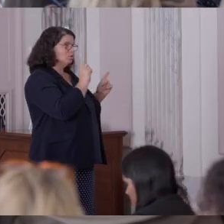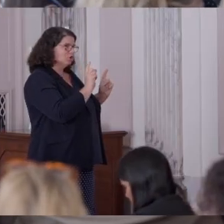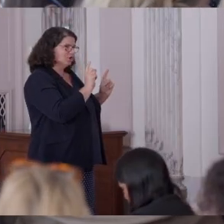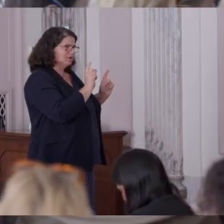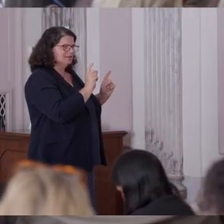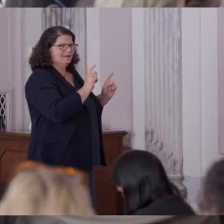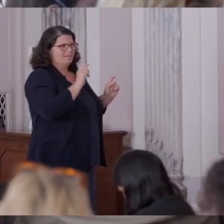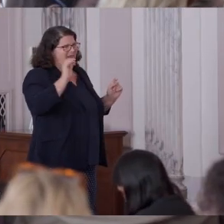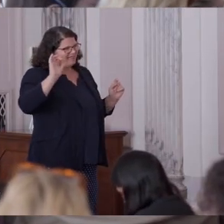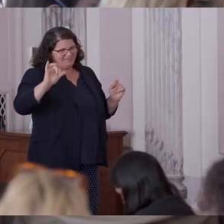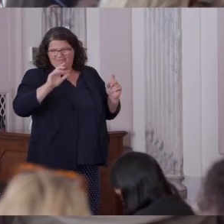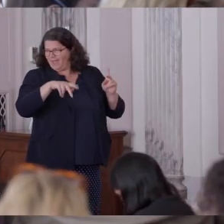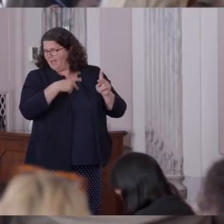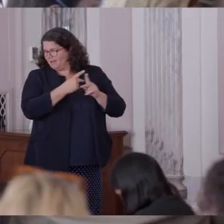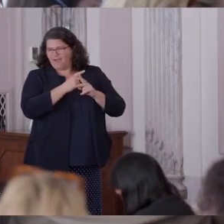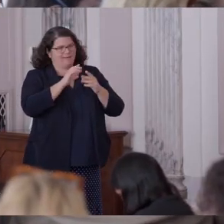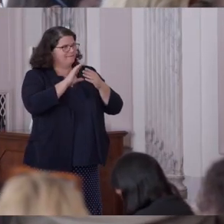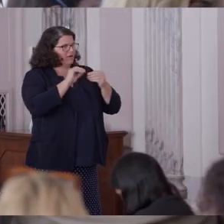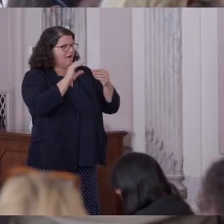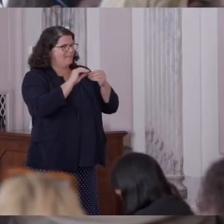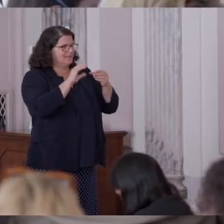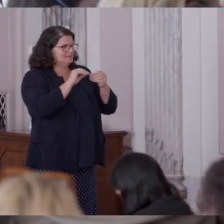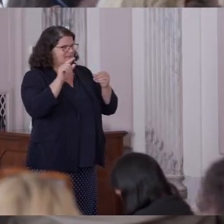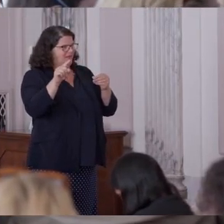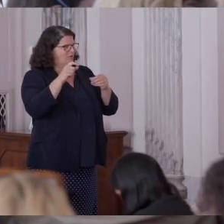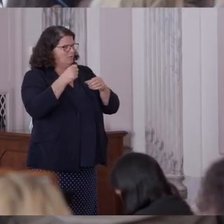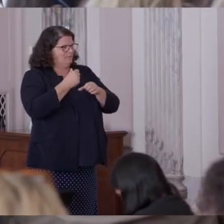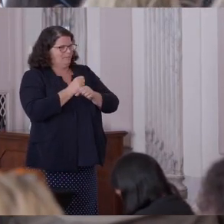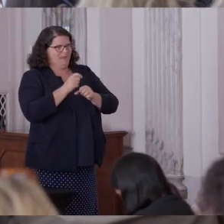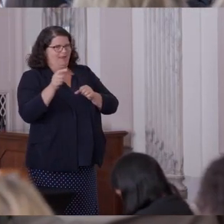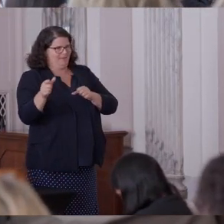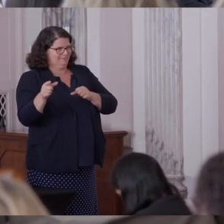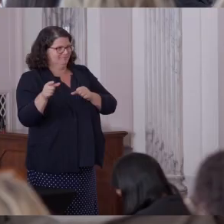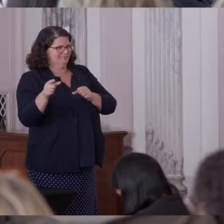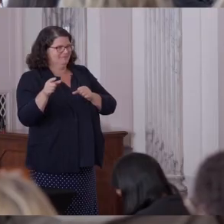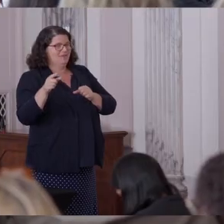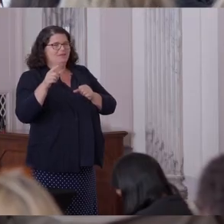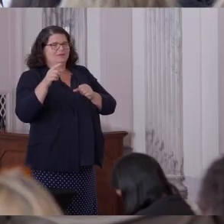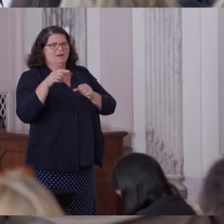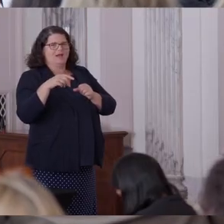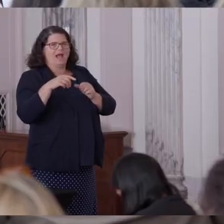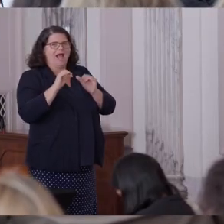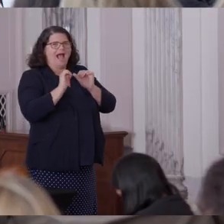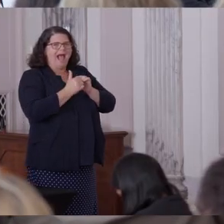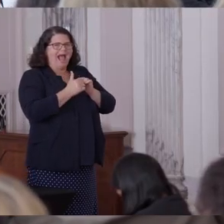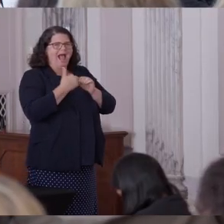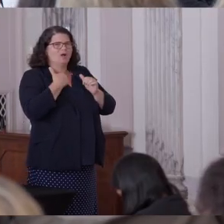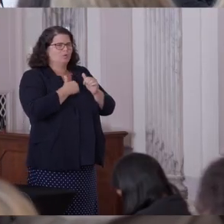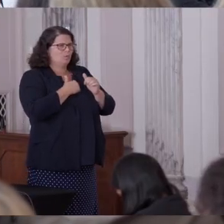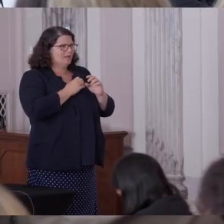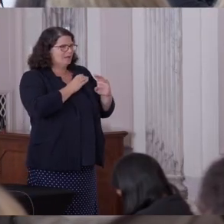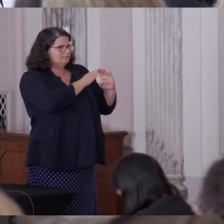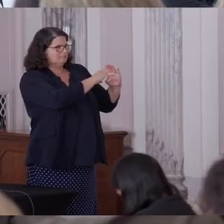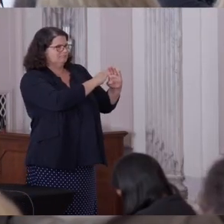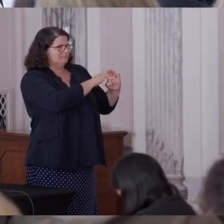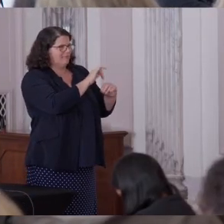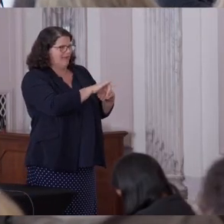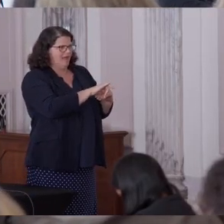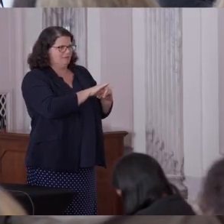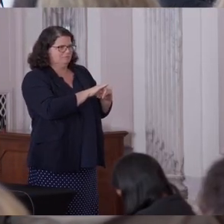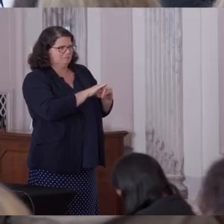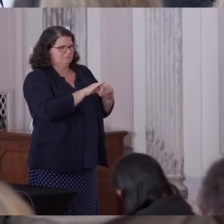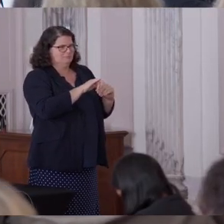comments, Marcella, you had just made on some of those burdens that impact to the providers. How do we combat those as